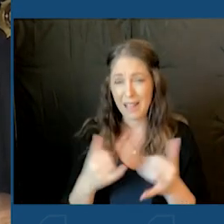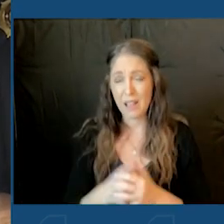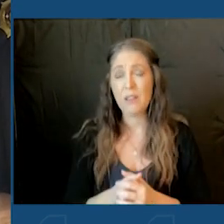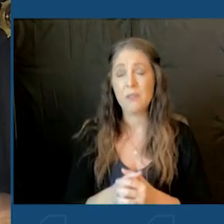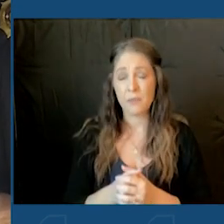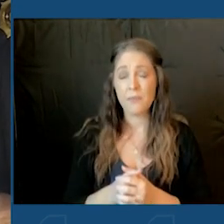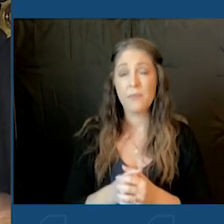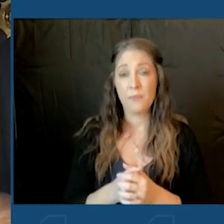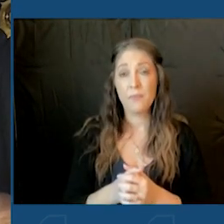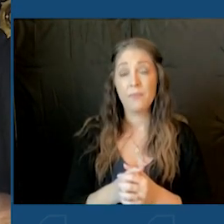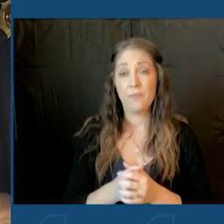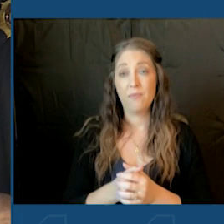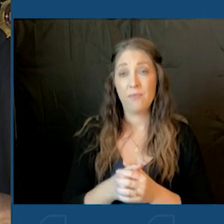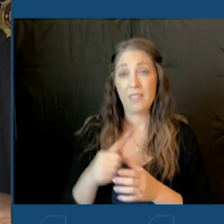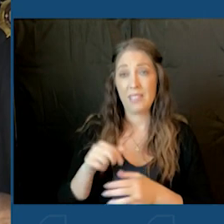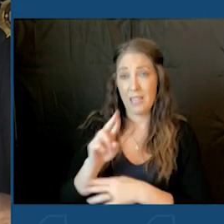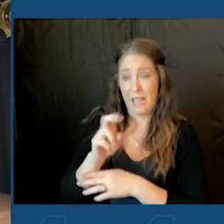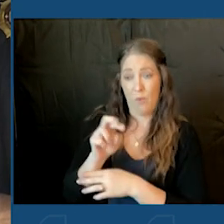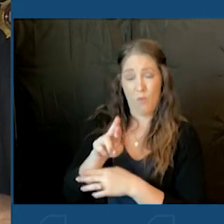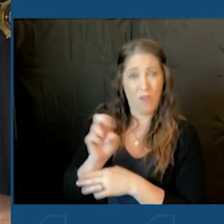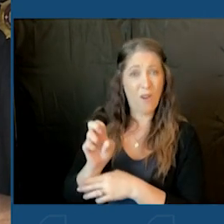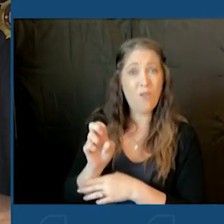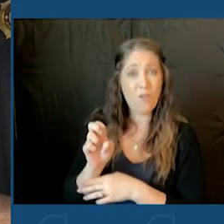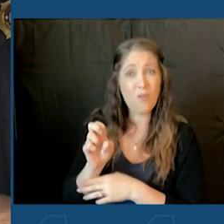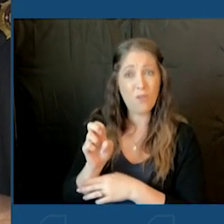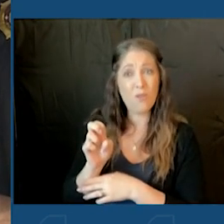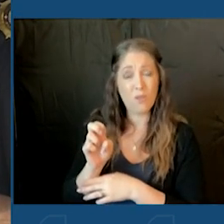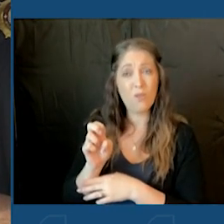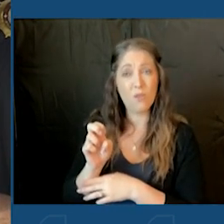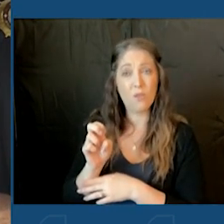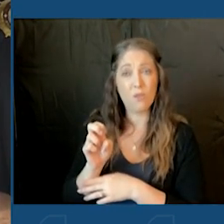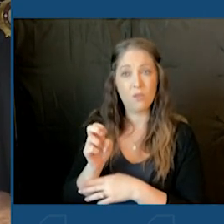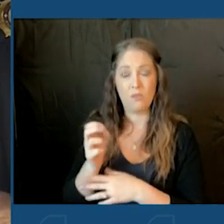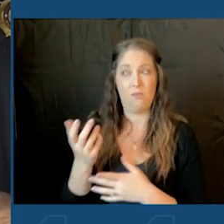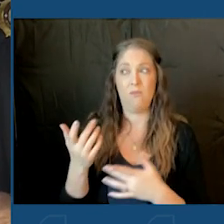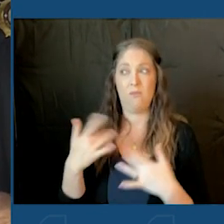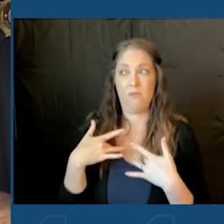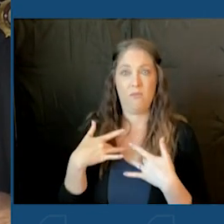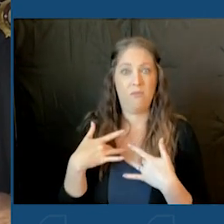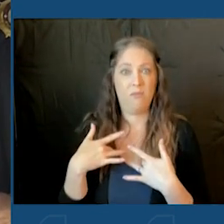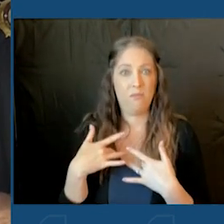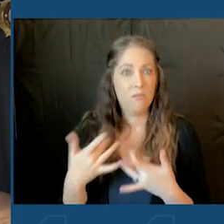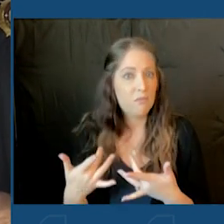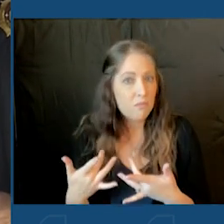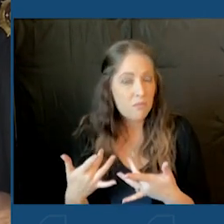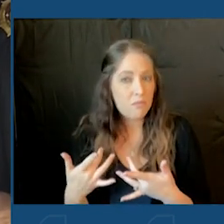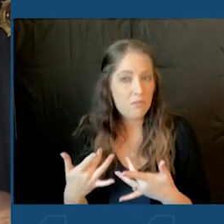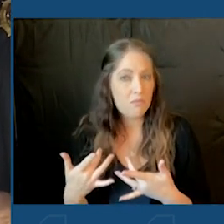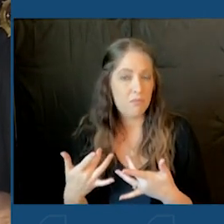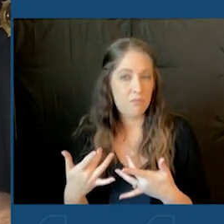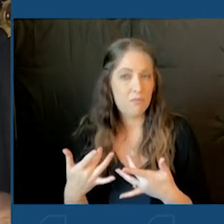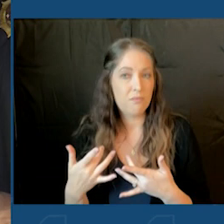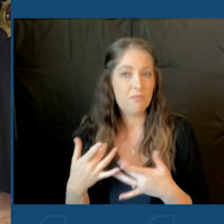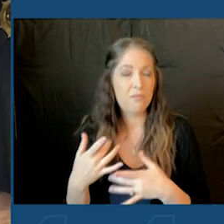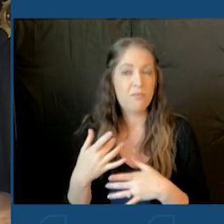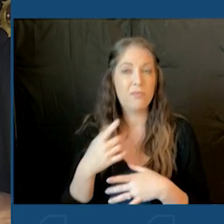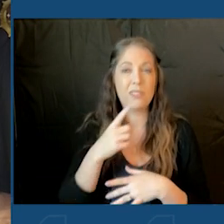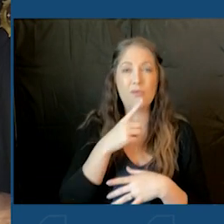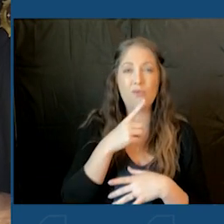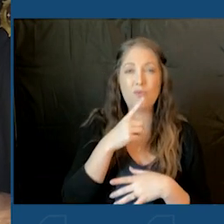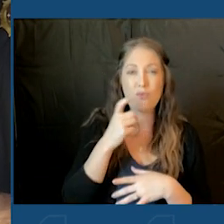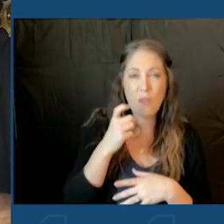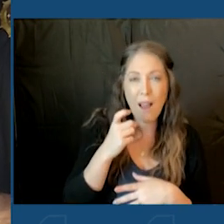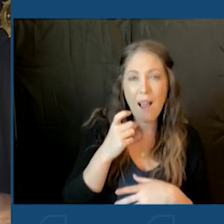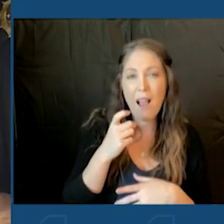is very rare. This is a rarity, because normally we have the dryness,